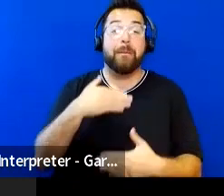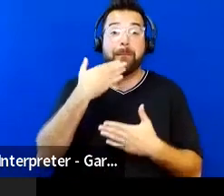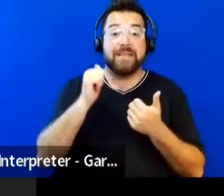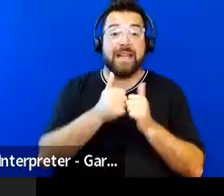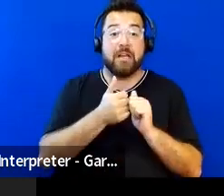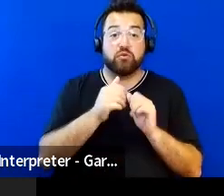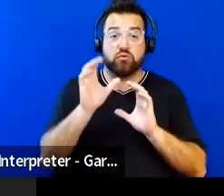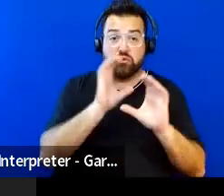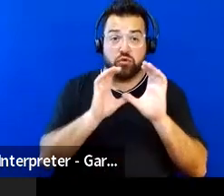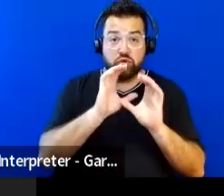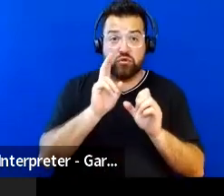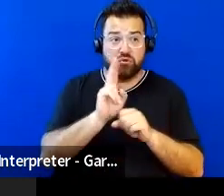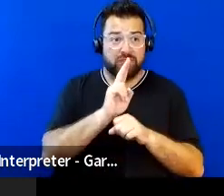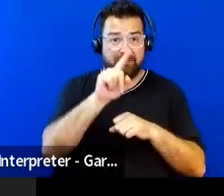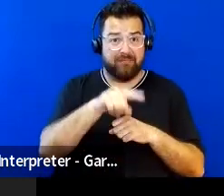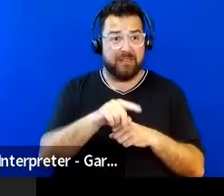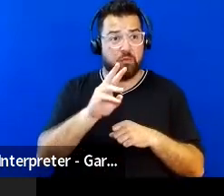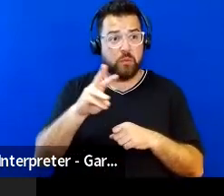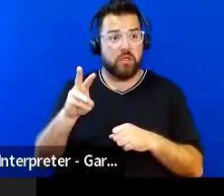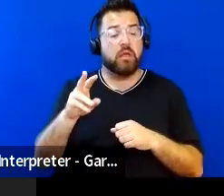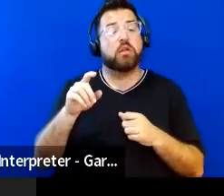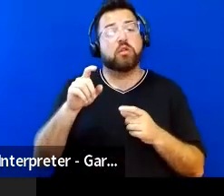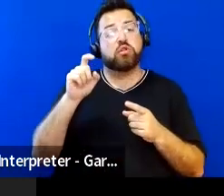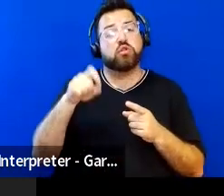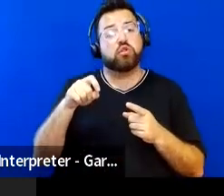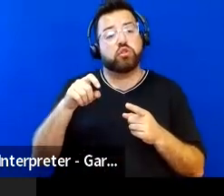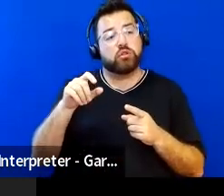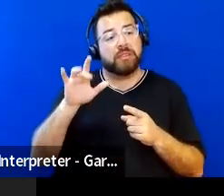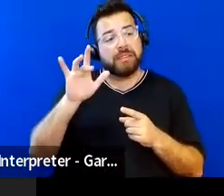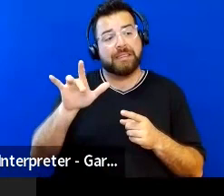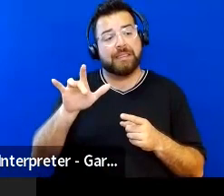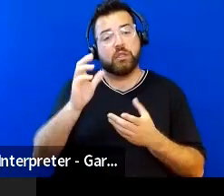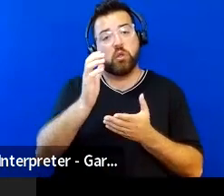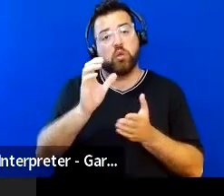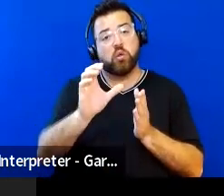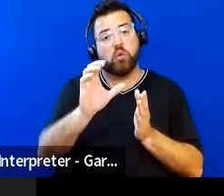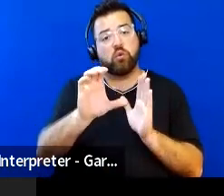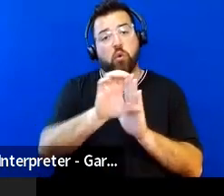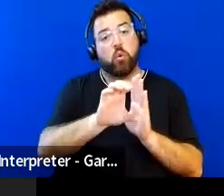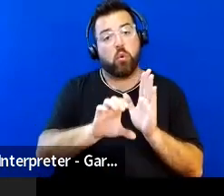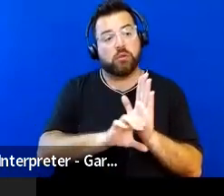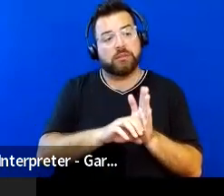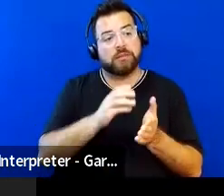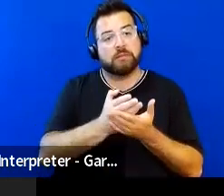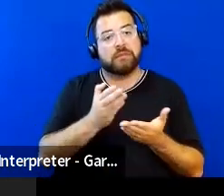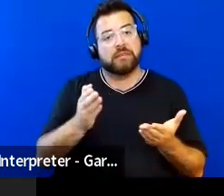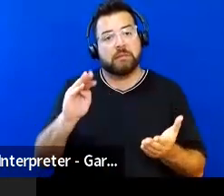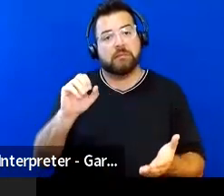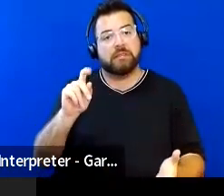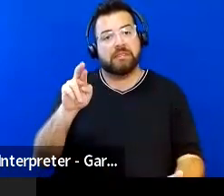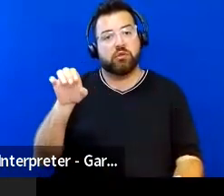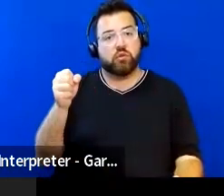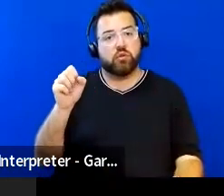one is to look at the course materials showcase, which is on the toolbar across the top on the left-hand